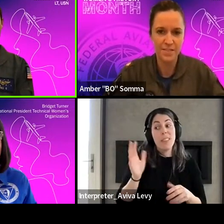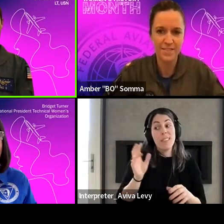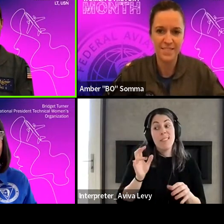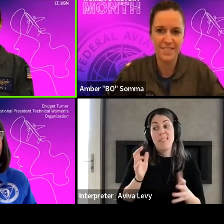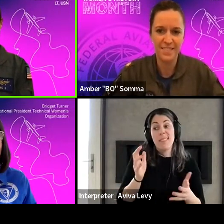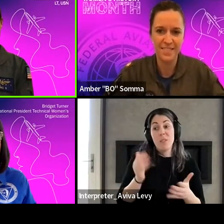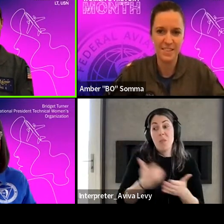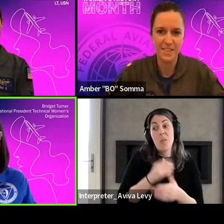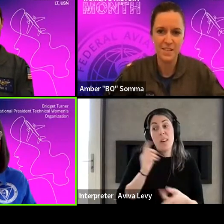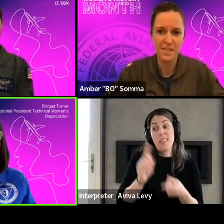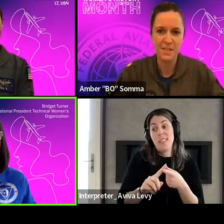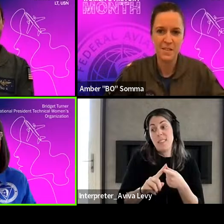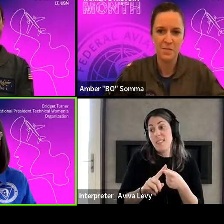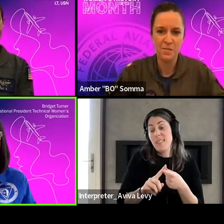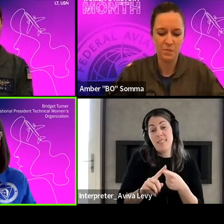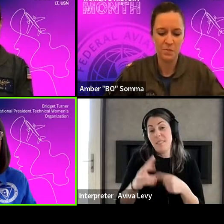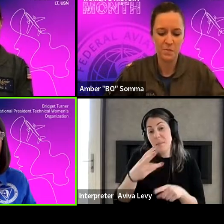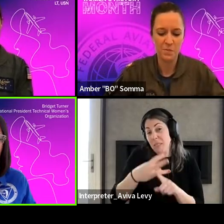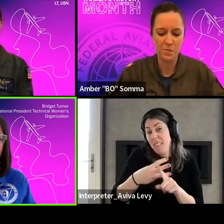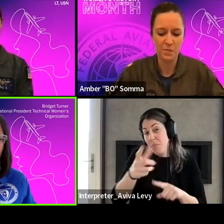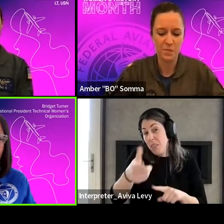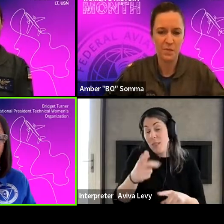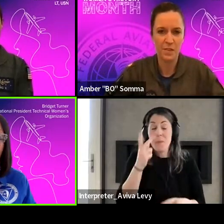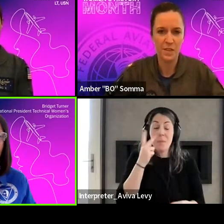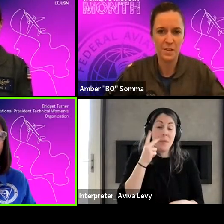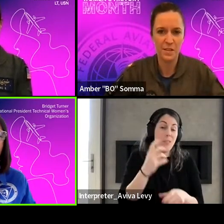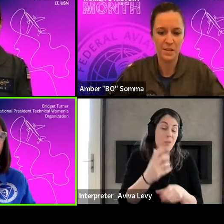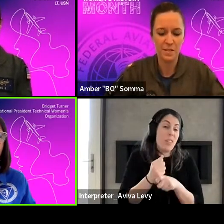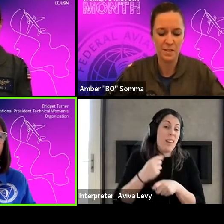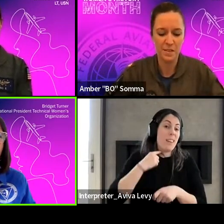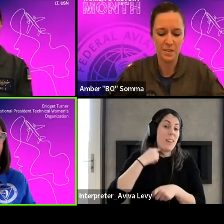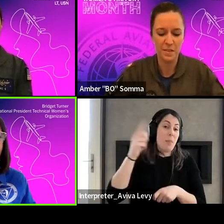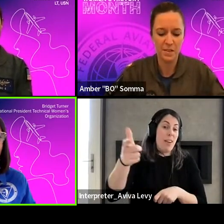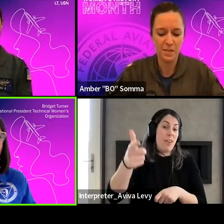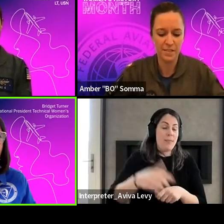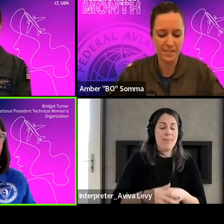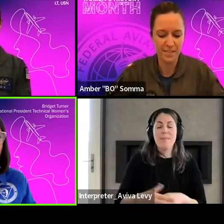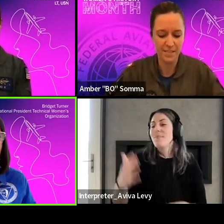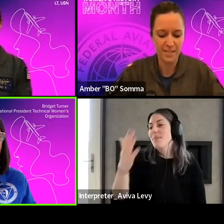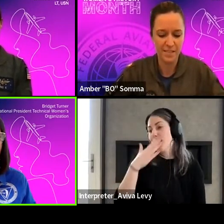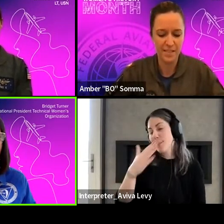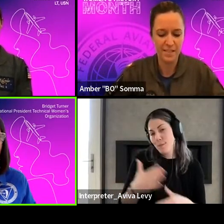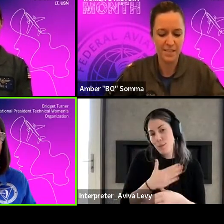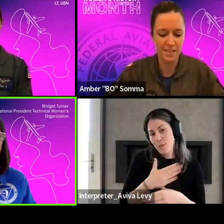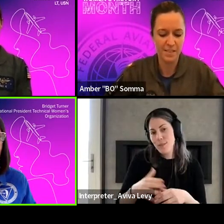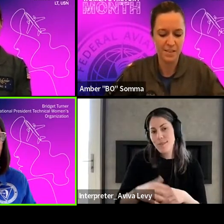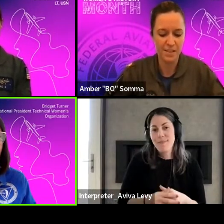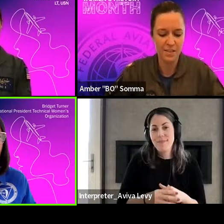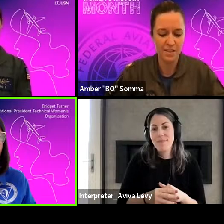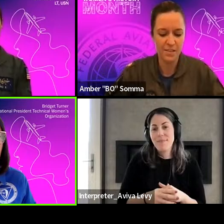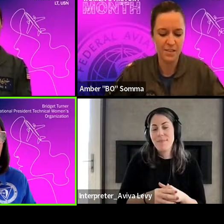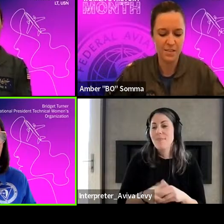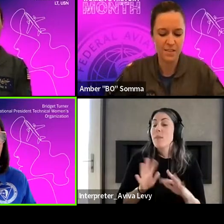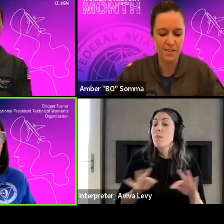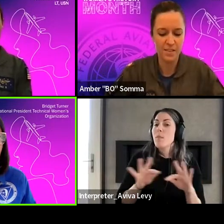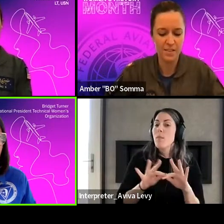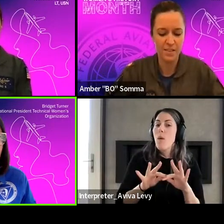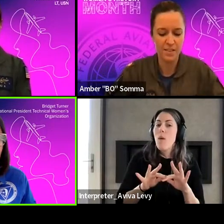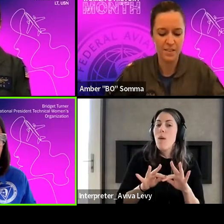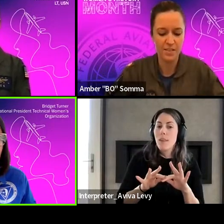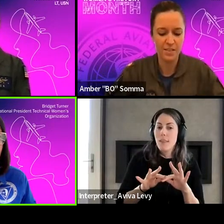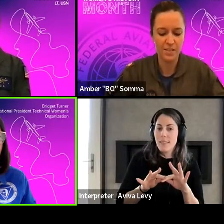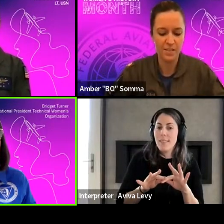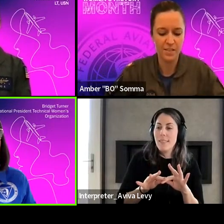so. Thank you. So appreciate you sharing it. I think it's very important that as you shared